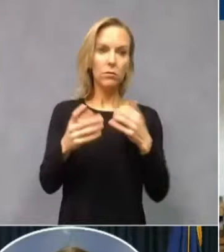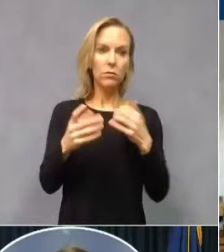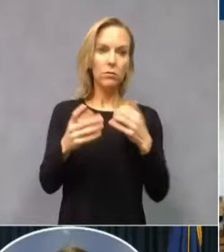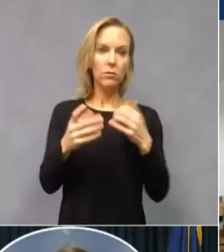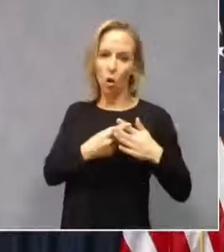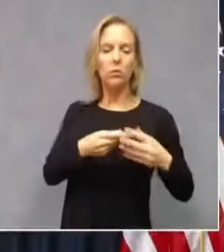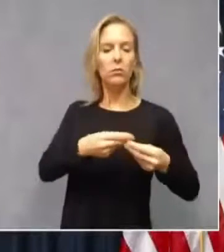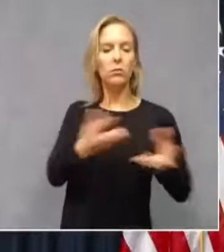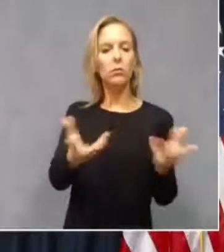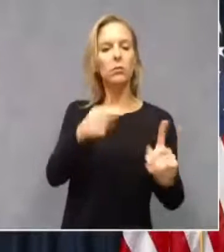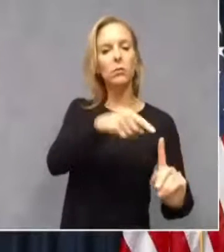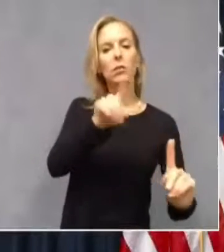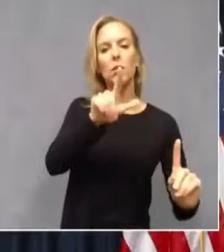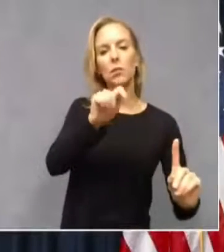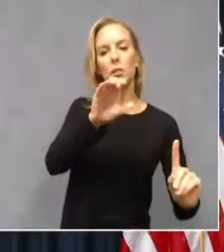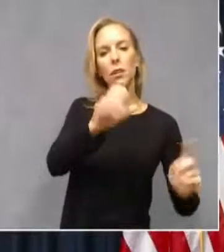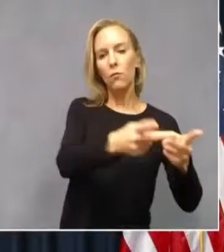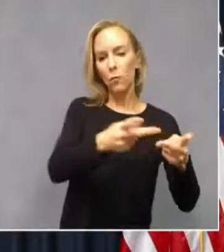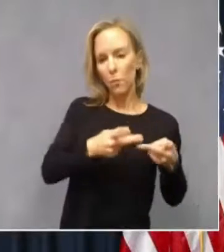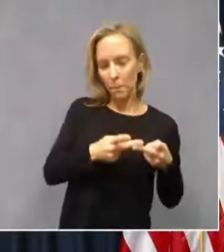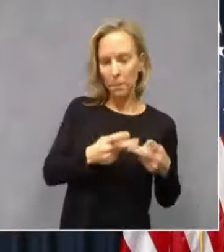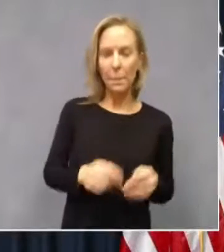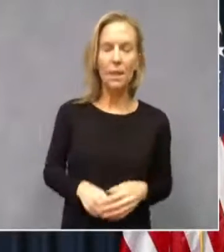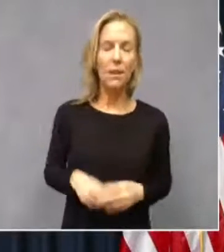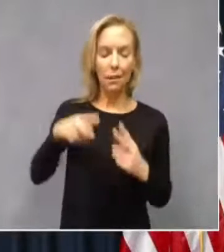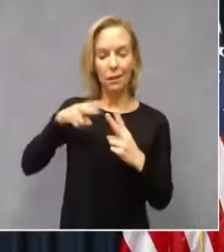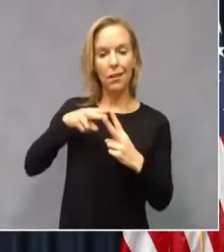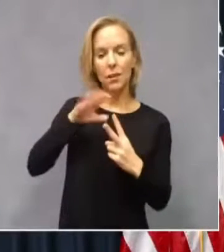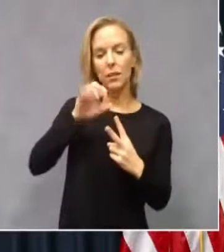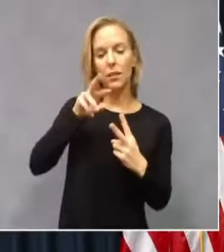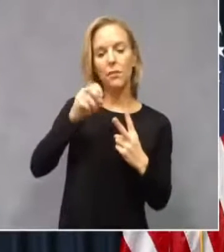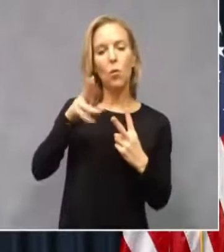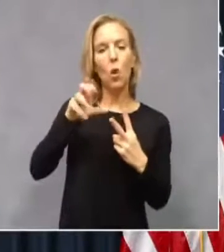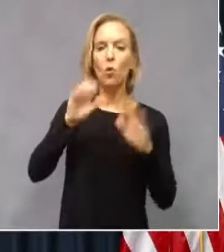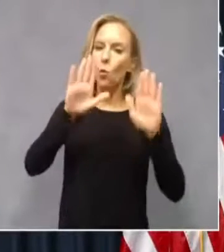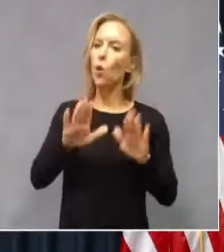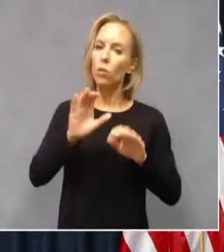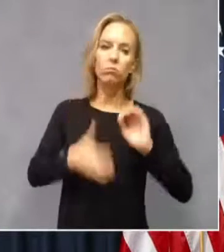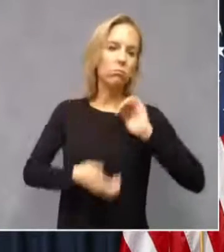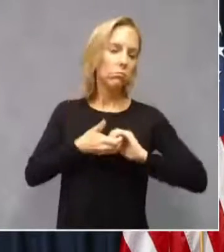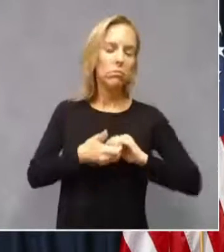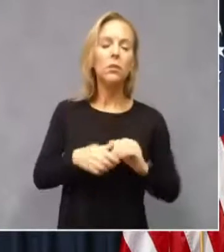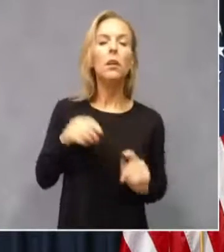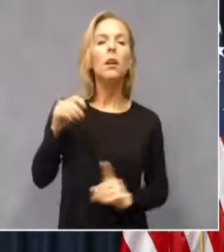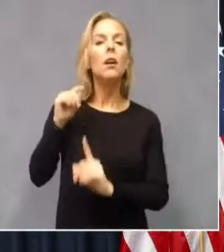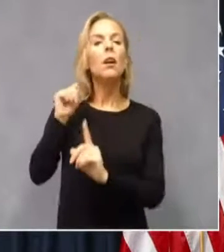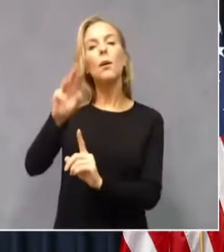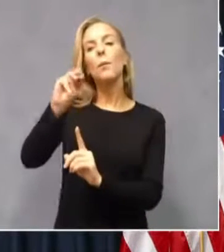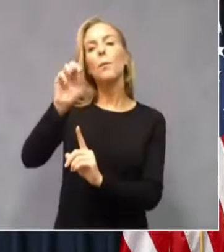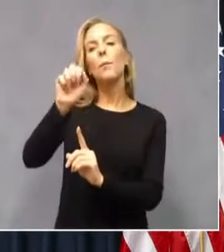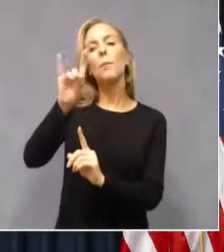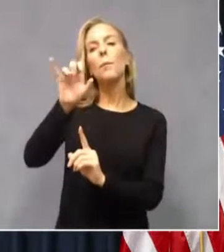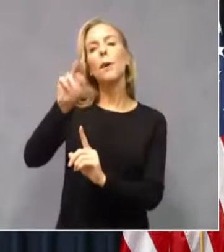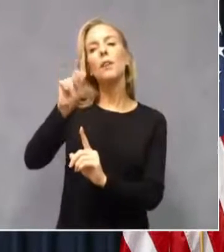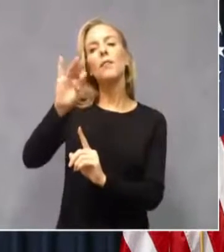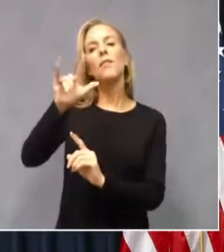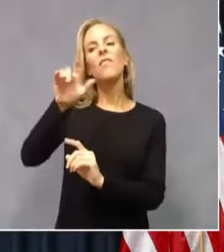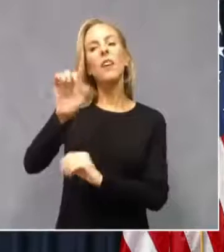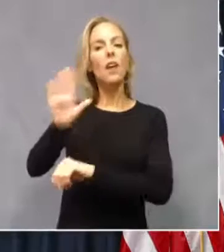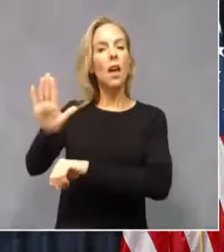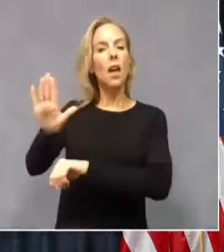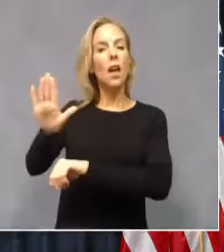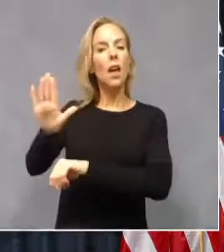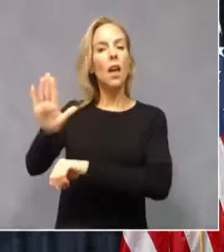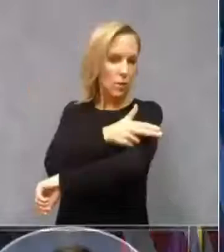been great to work with. And finally, Baptist Health Hospital, Madisonville, shared some photos of the vaccine